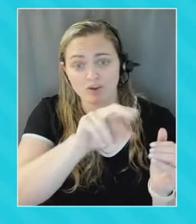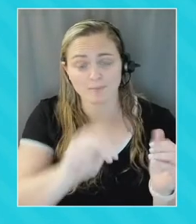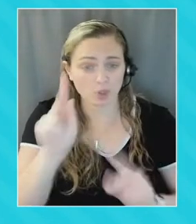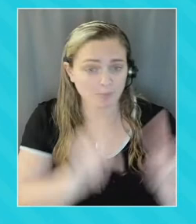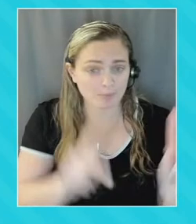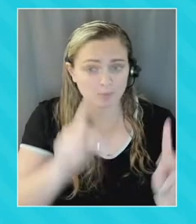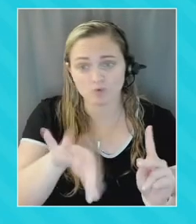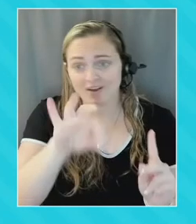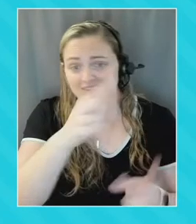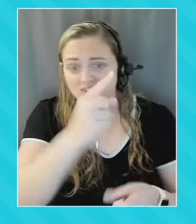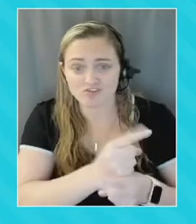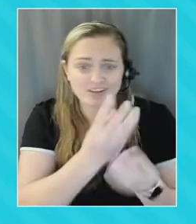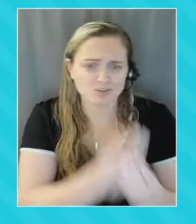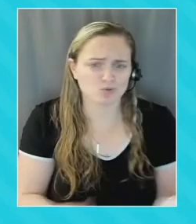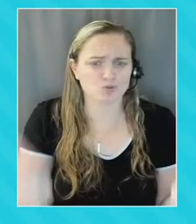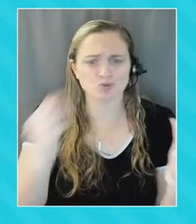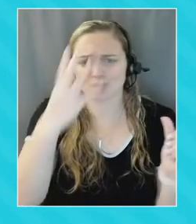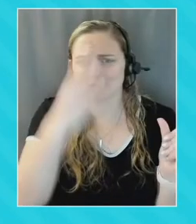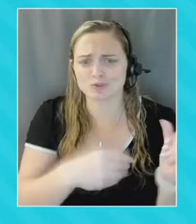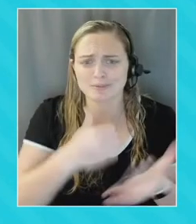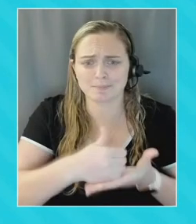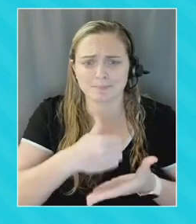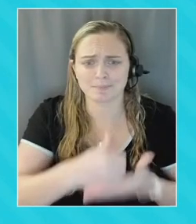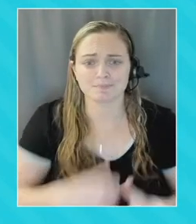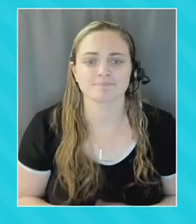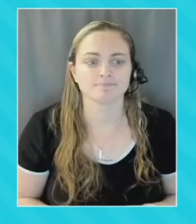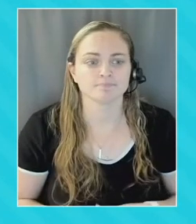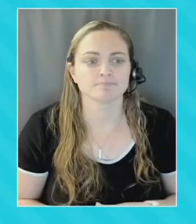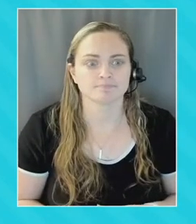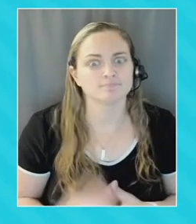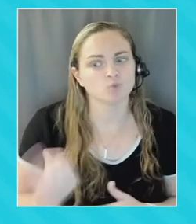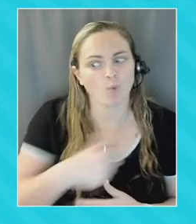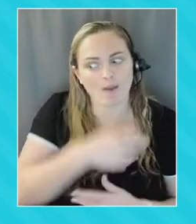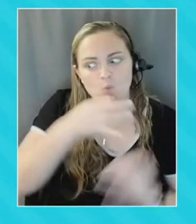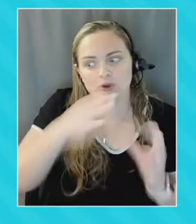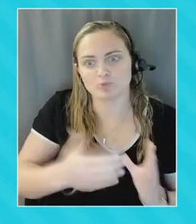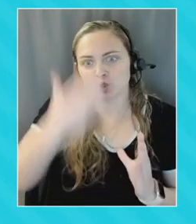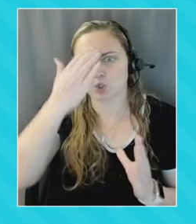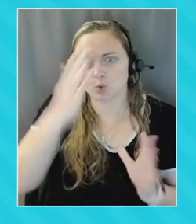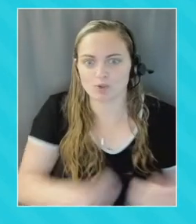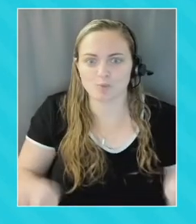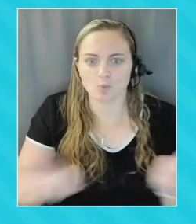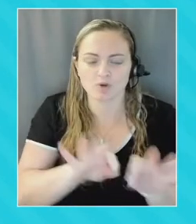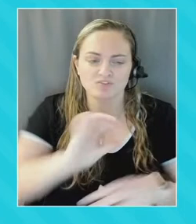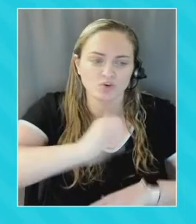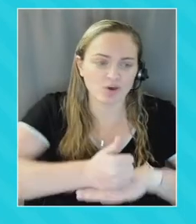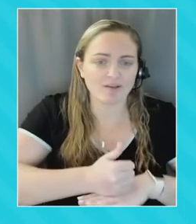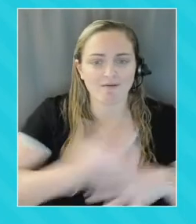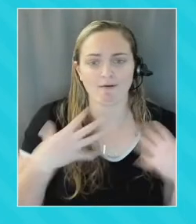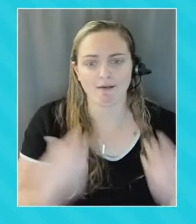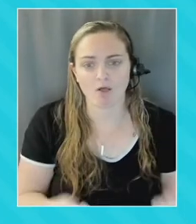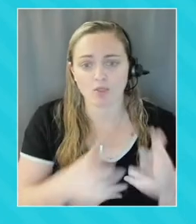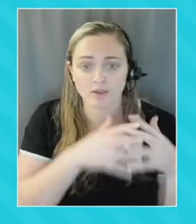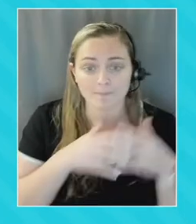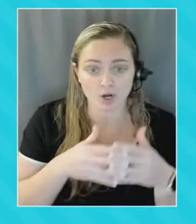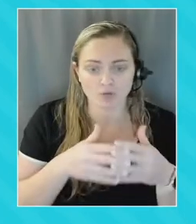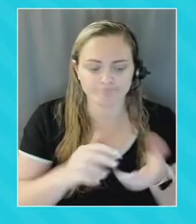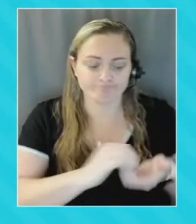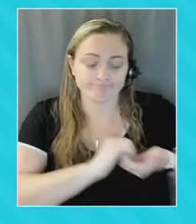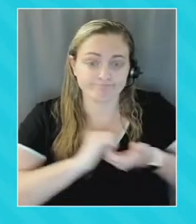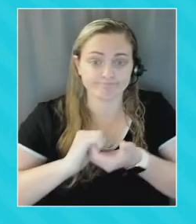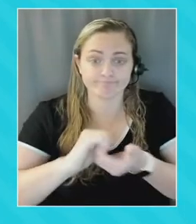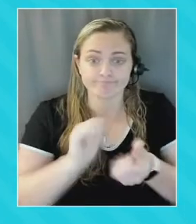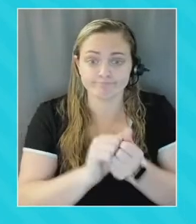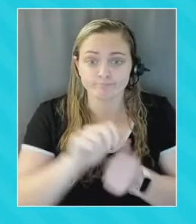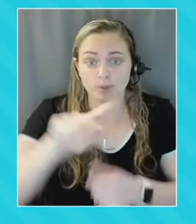sleep needs. So our sleep experts know the importance of creating a healthier America. In collaboration with Partnership